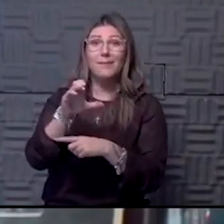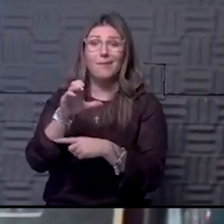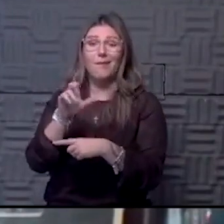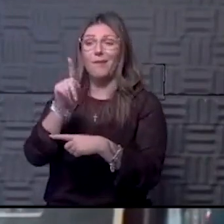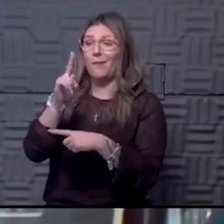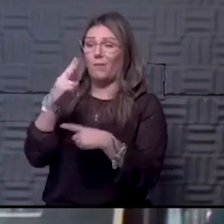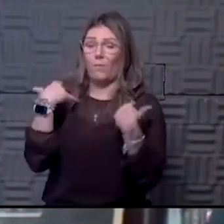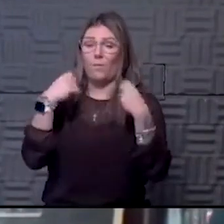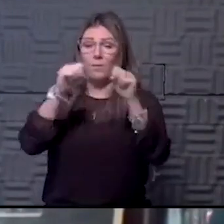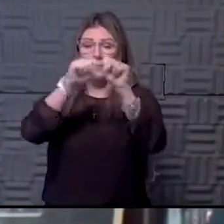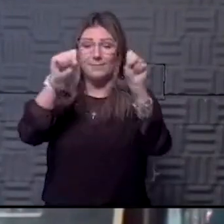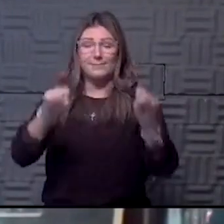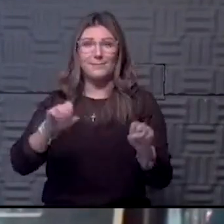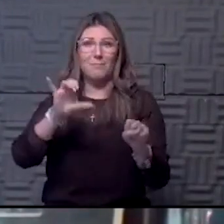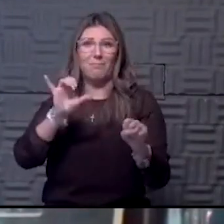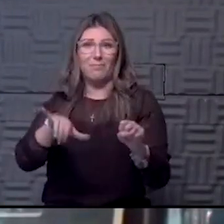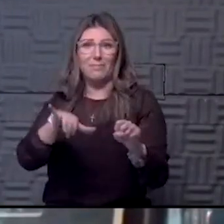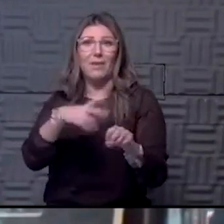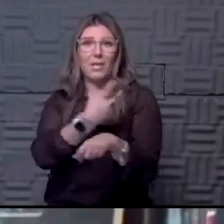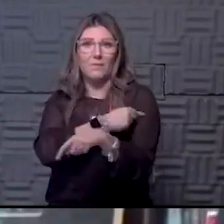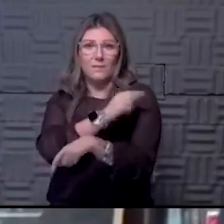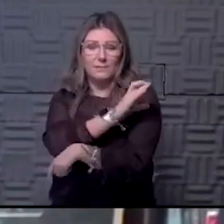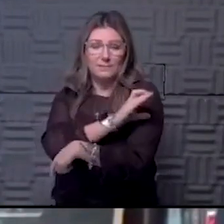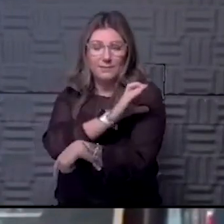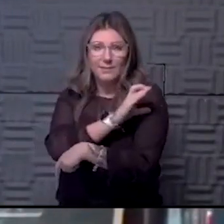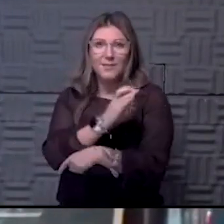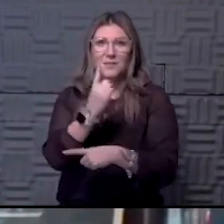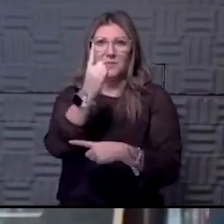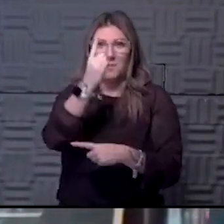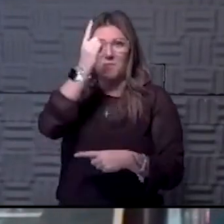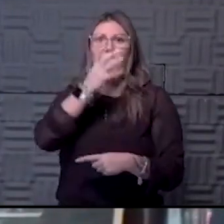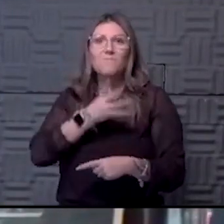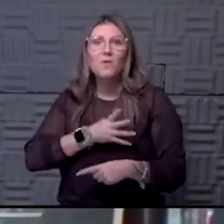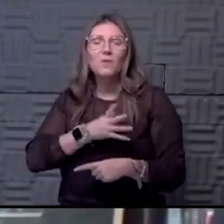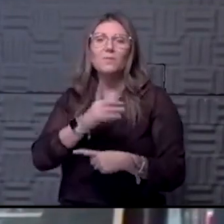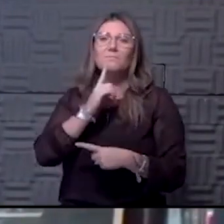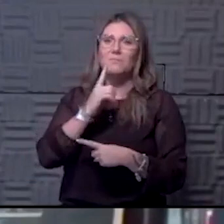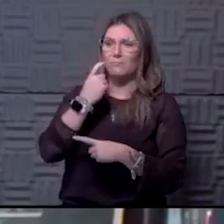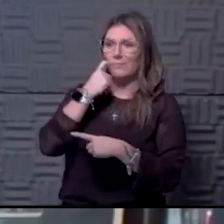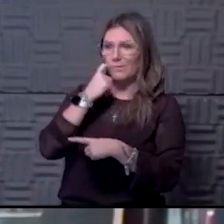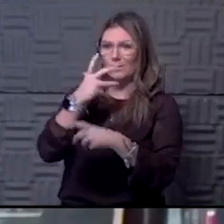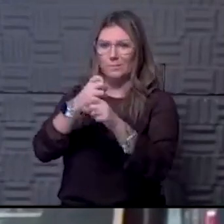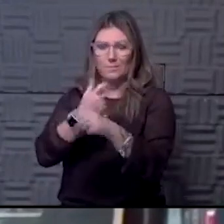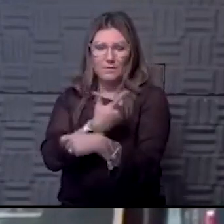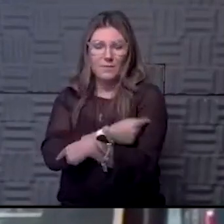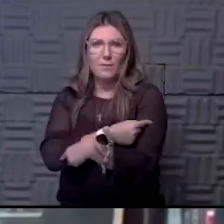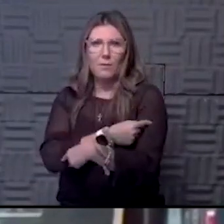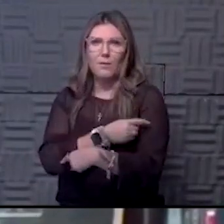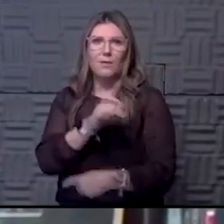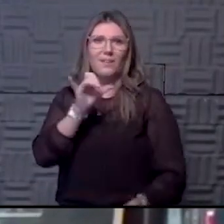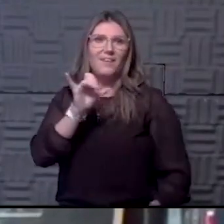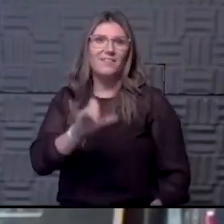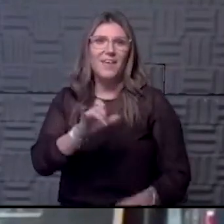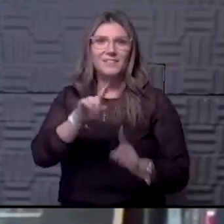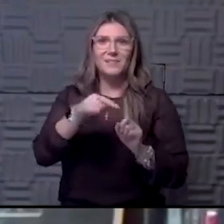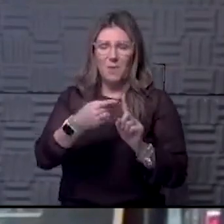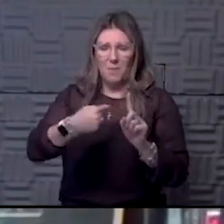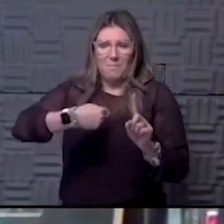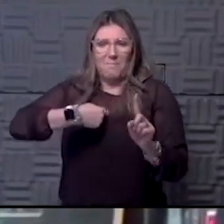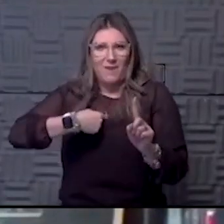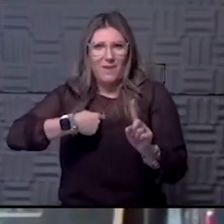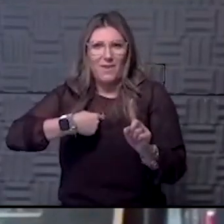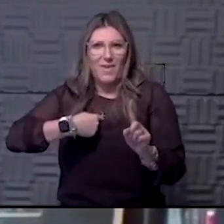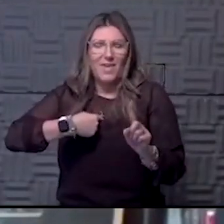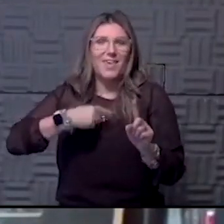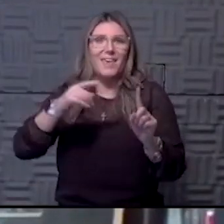at the vaccine clinic, one of the ladies who just received a vaccine was indicating, this is about me being able to